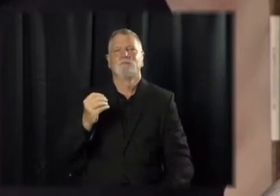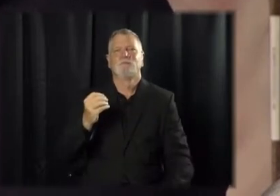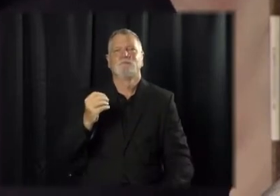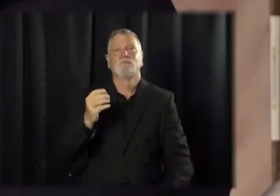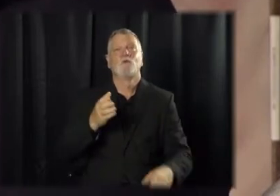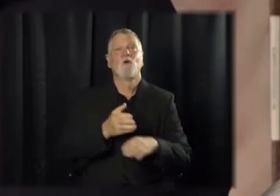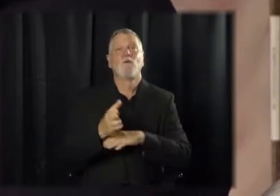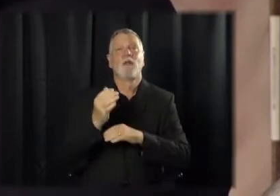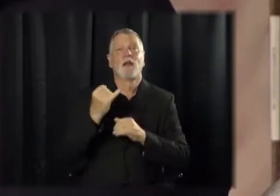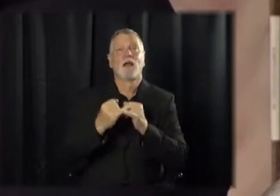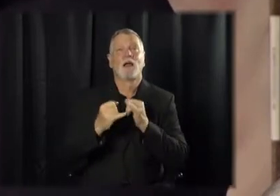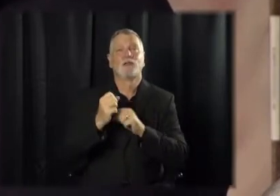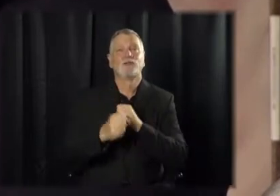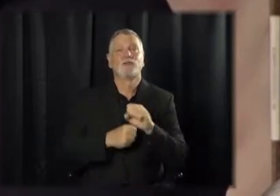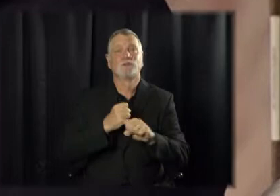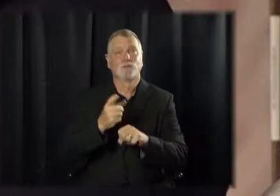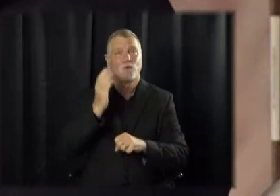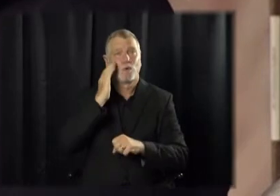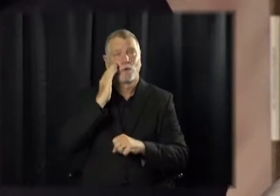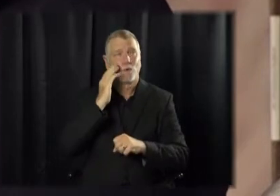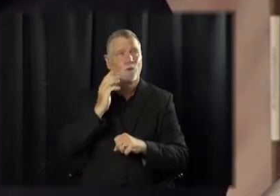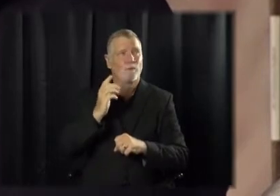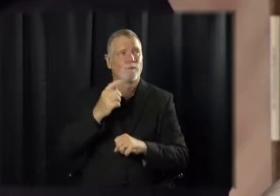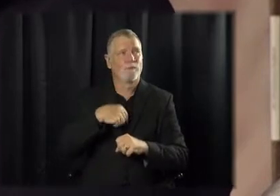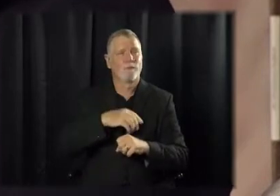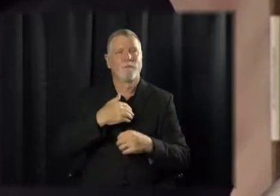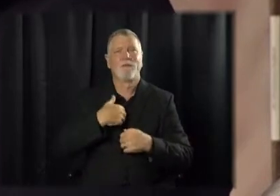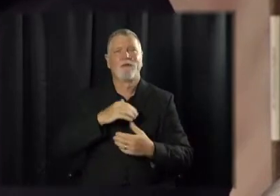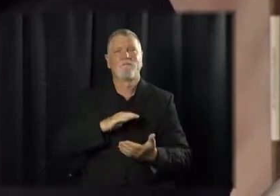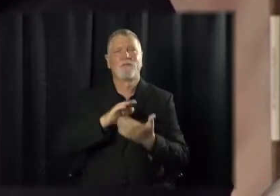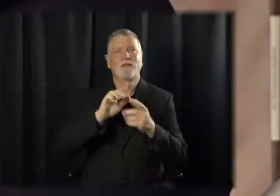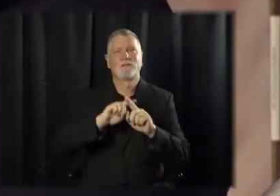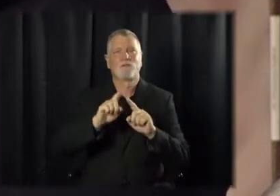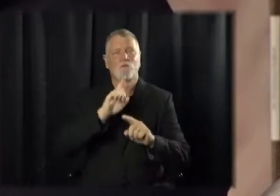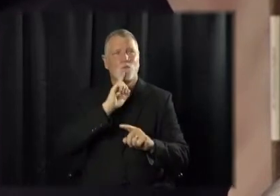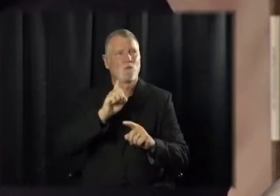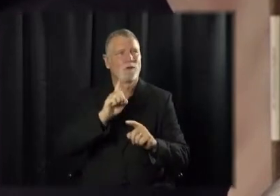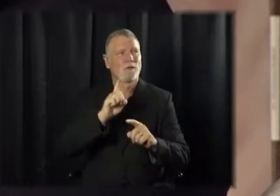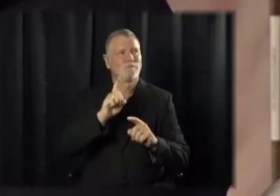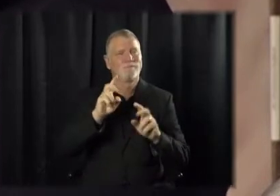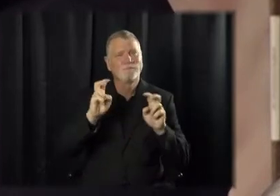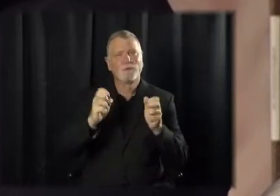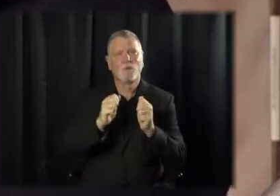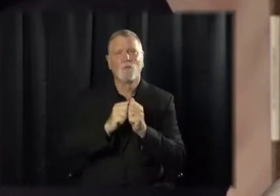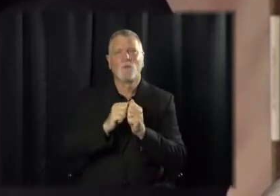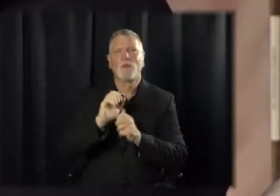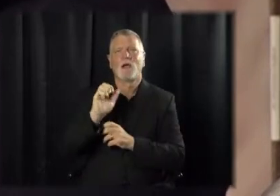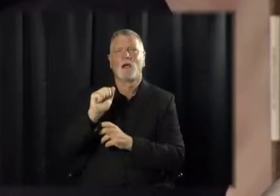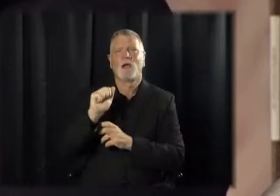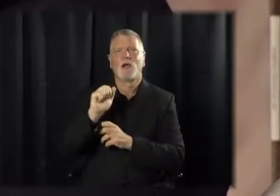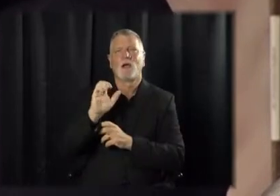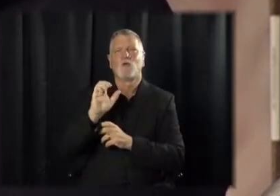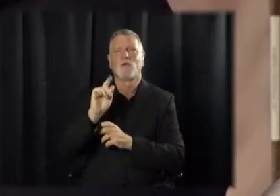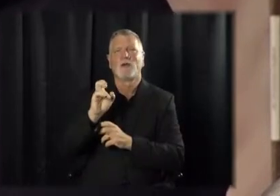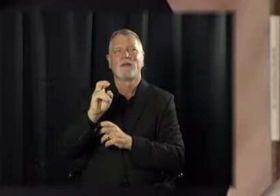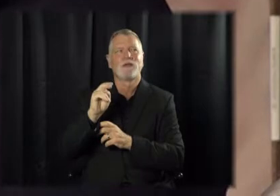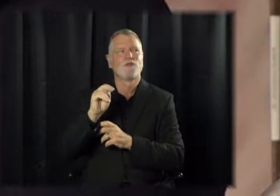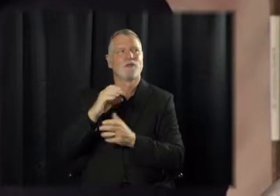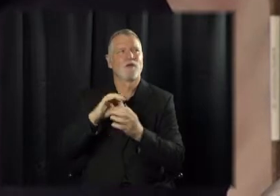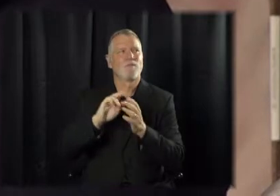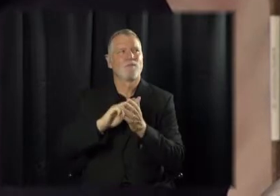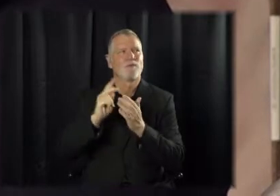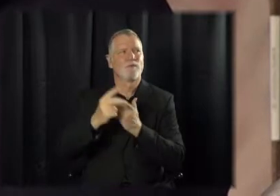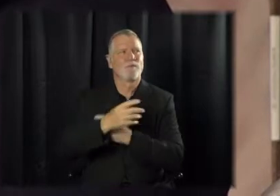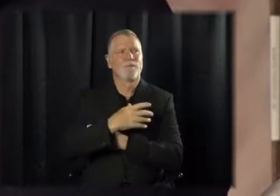Over the last year, as you probably all know, we have faced some real issues with accreditation of programs.